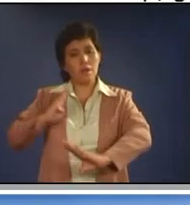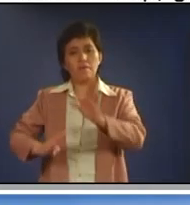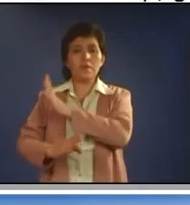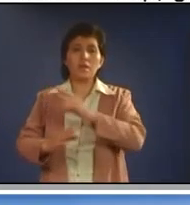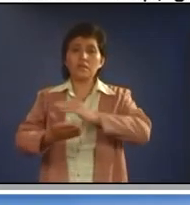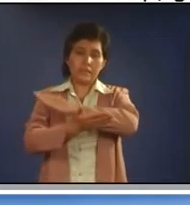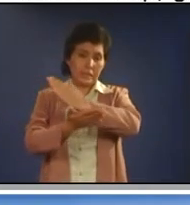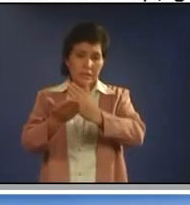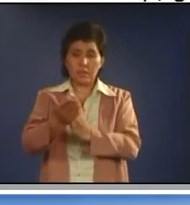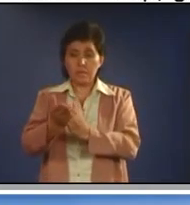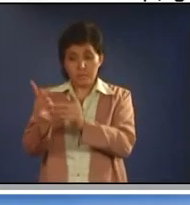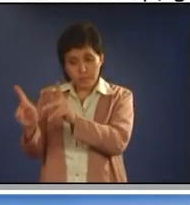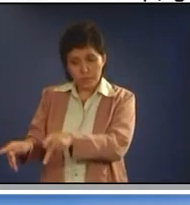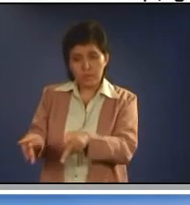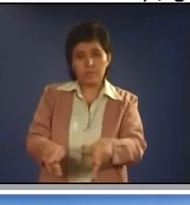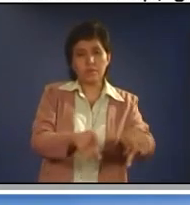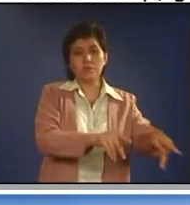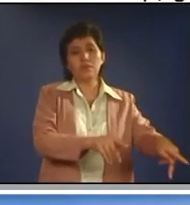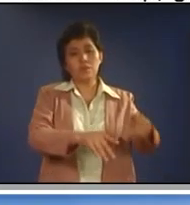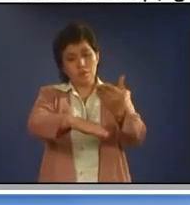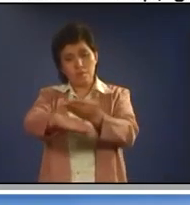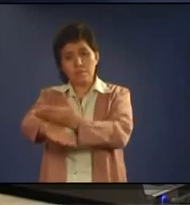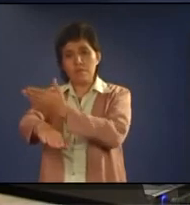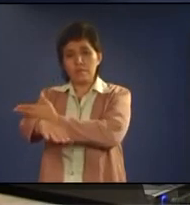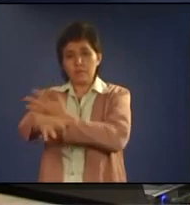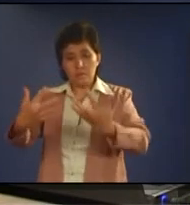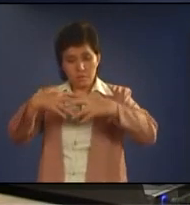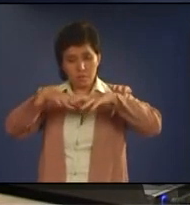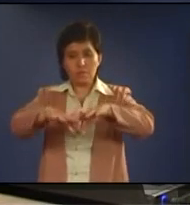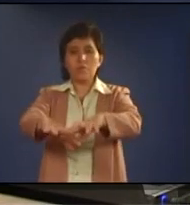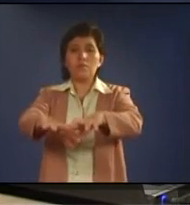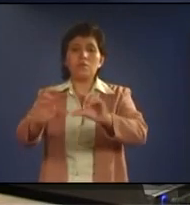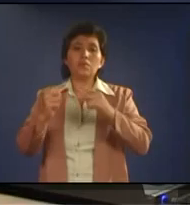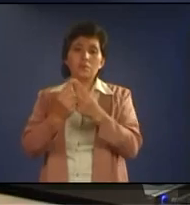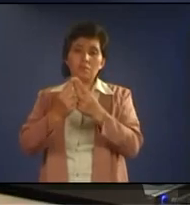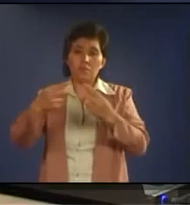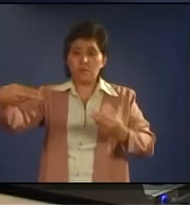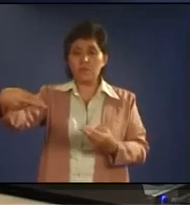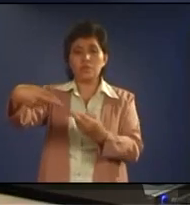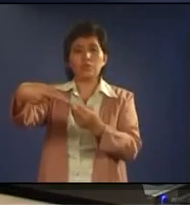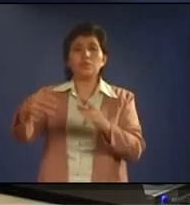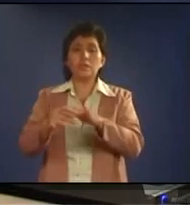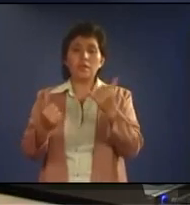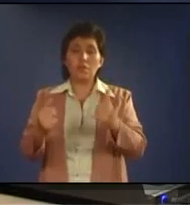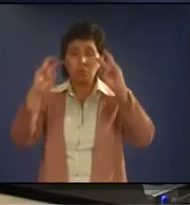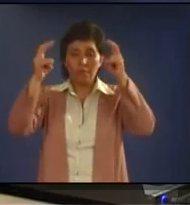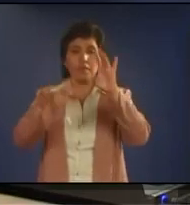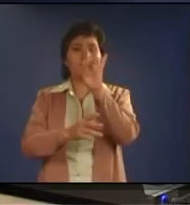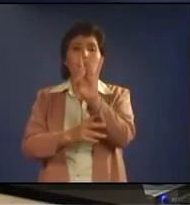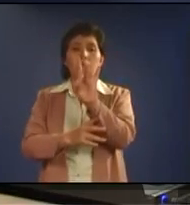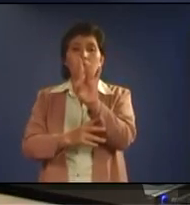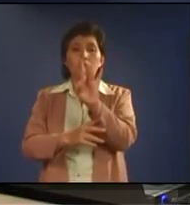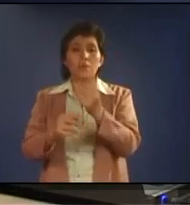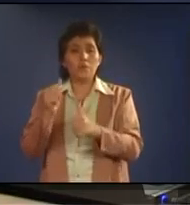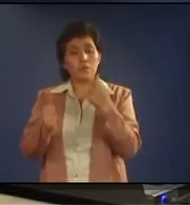also some of the strategies for improving intergroup relations. Next one, we go into topic 8, which